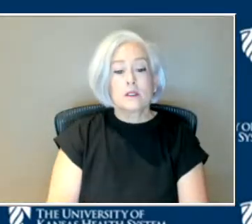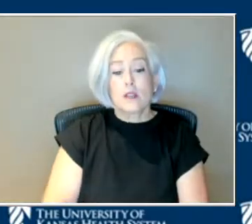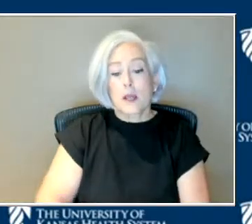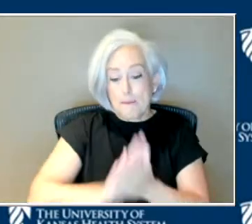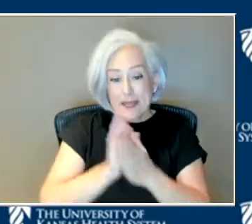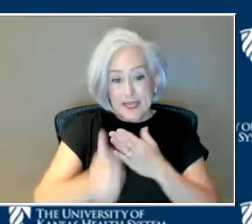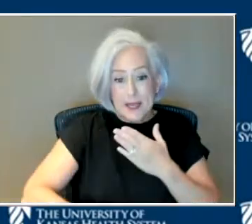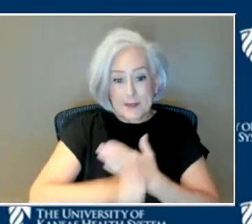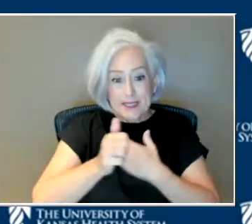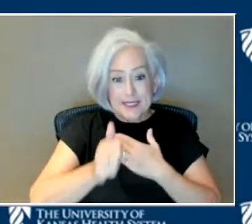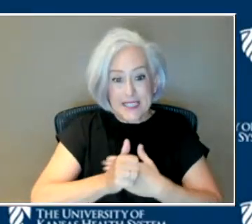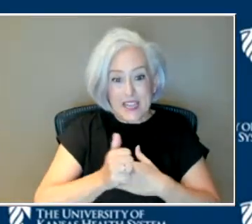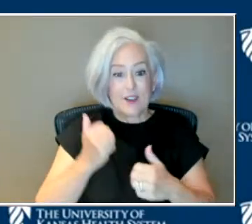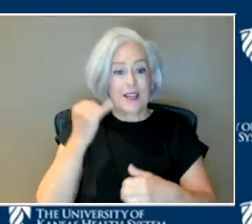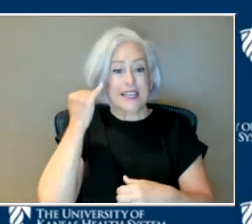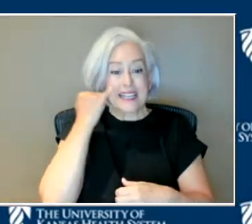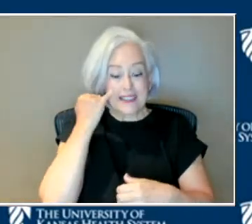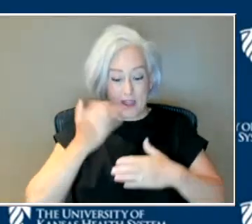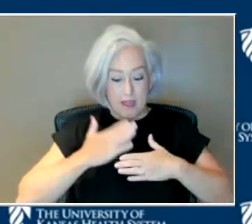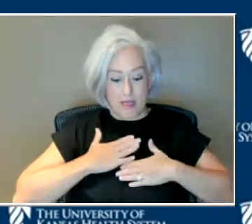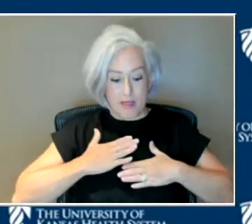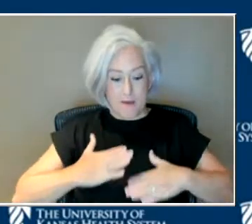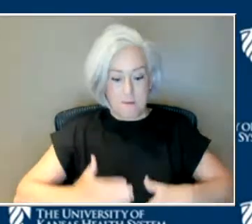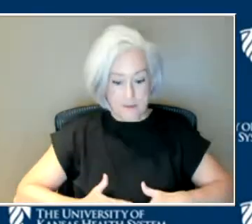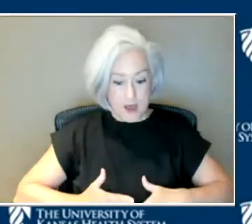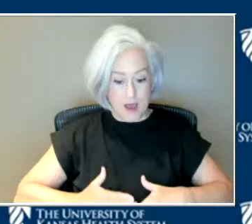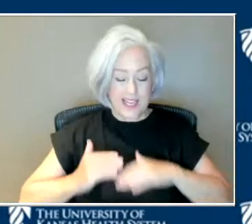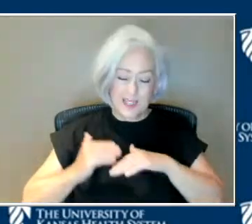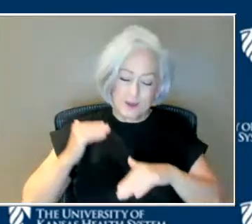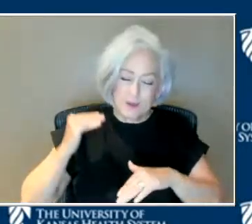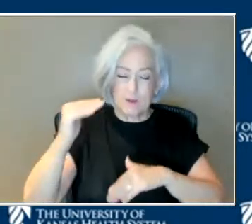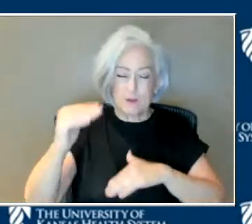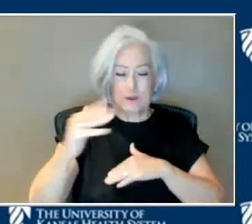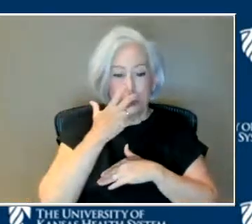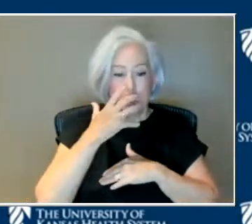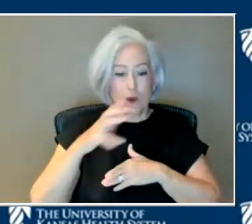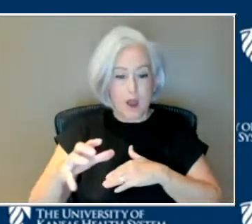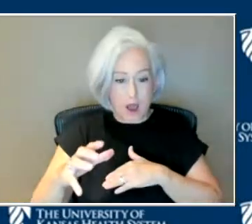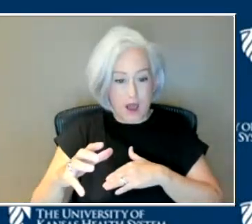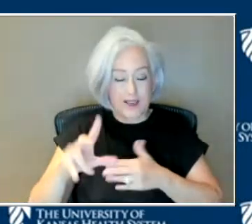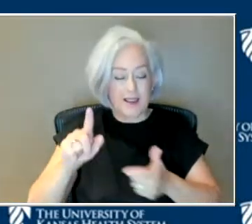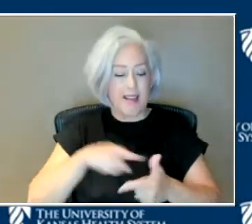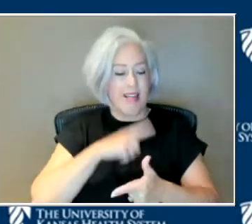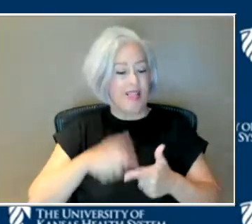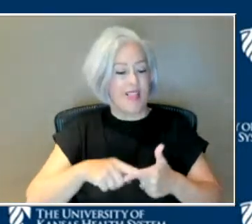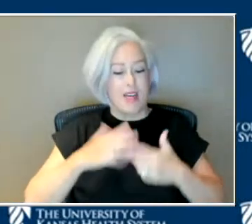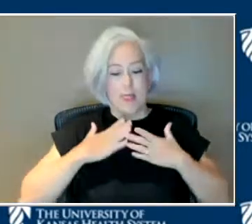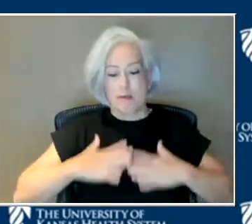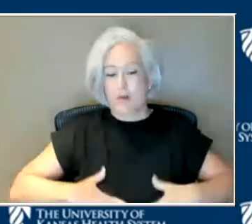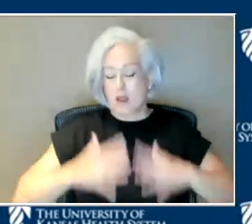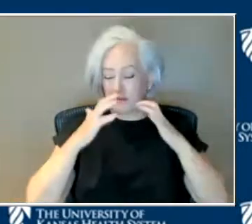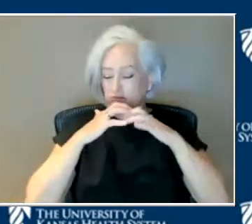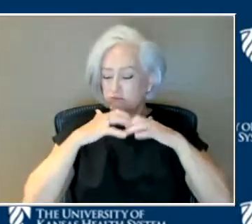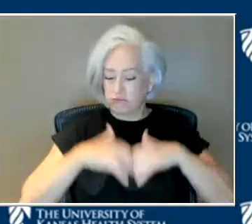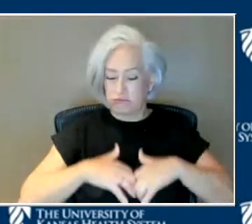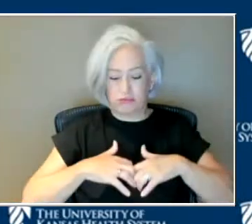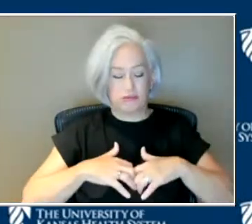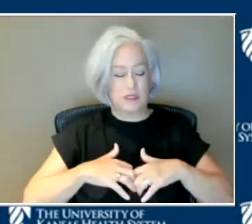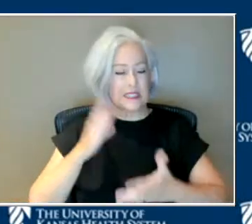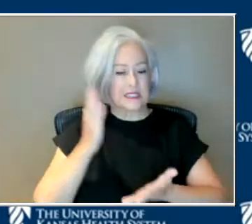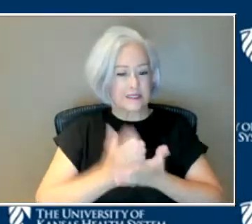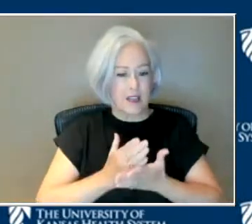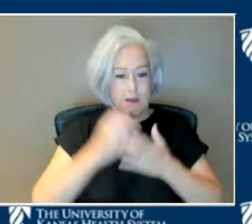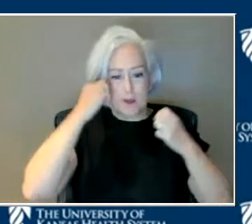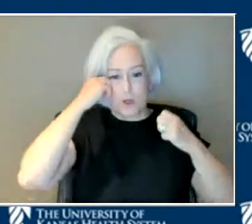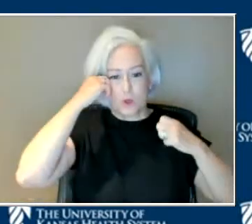overheat and start losing that ability to sweat, in which case their skin often gets red and flushed. They look dry on their skin